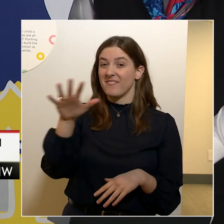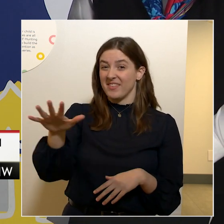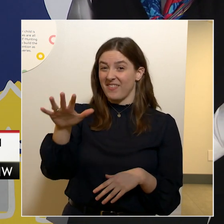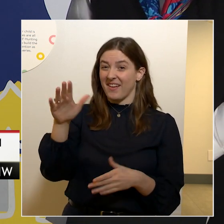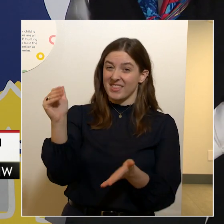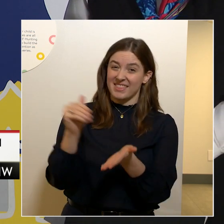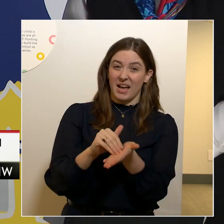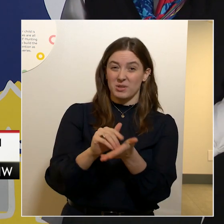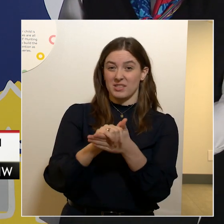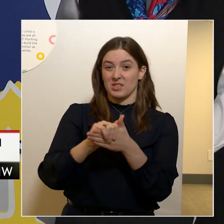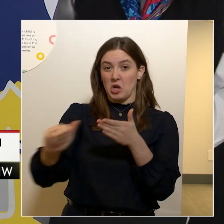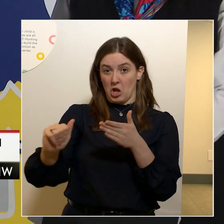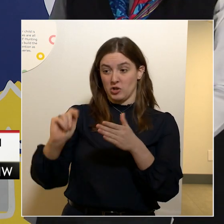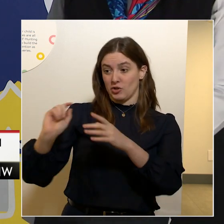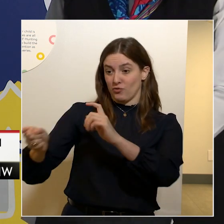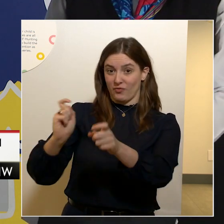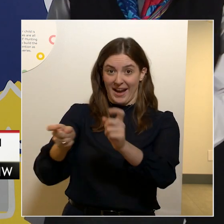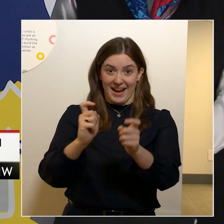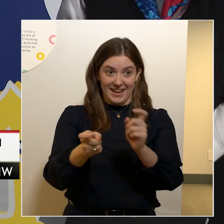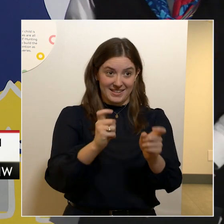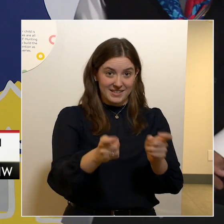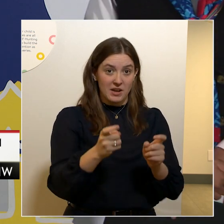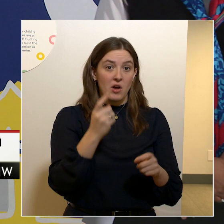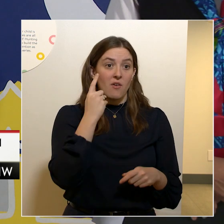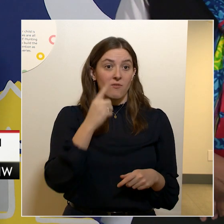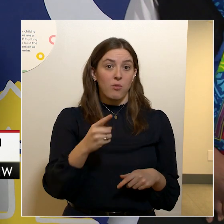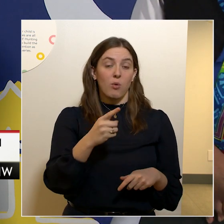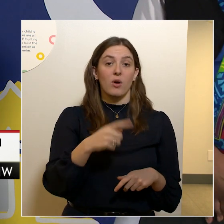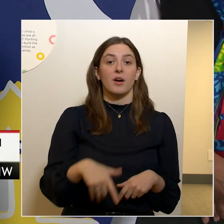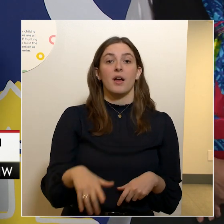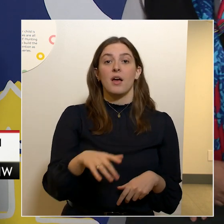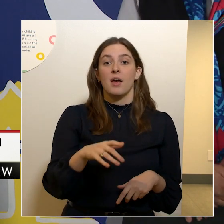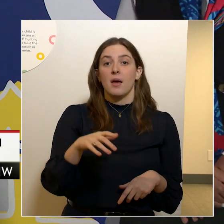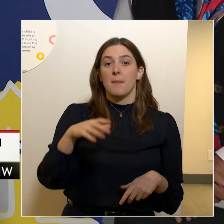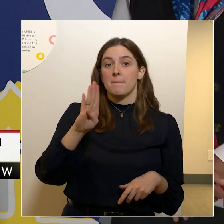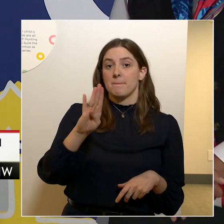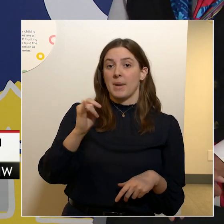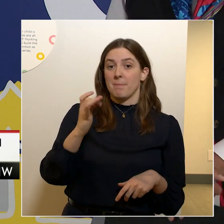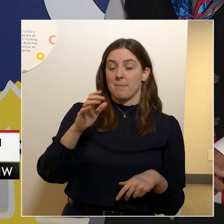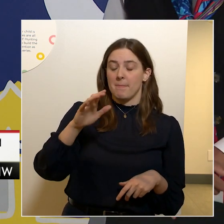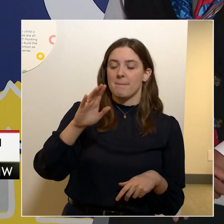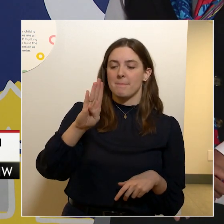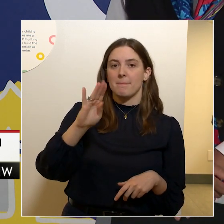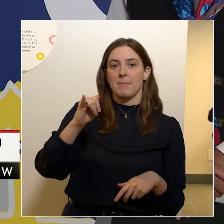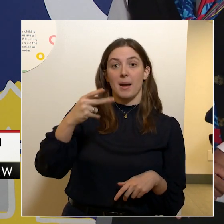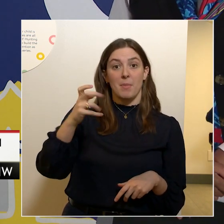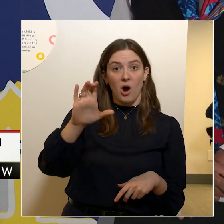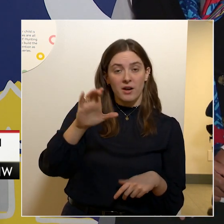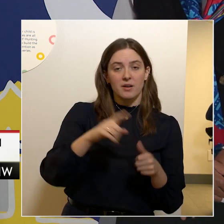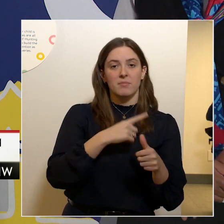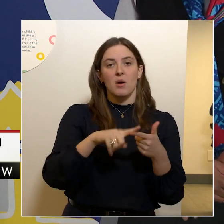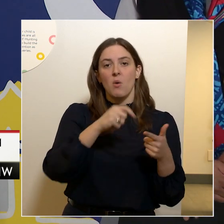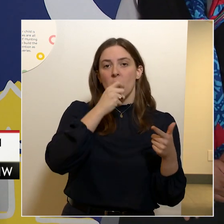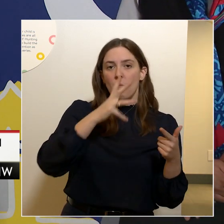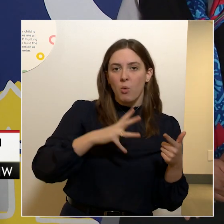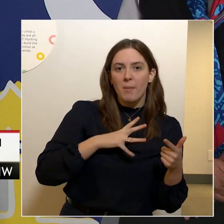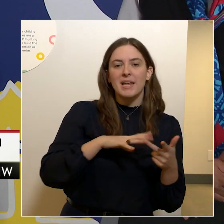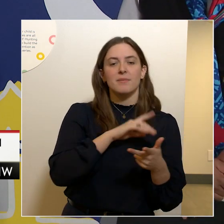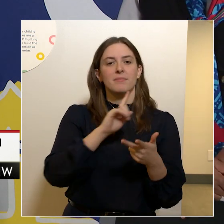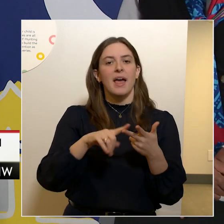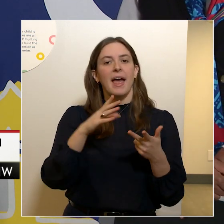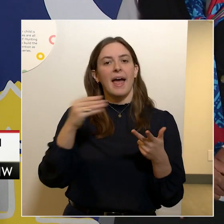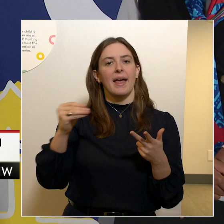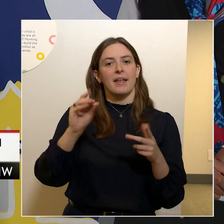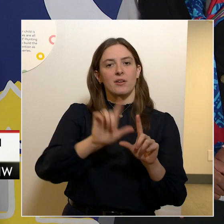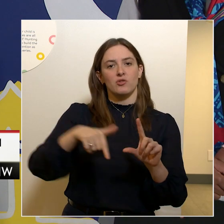$355,000 grants to Femme Fatale, a woman and LGBTQ-owned shop-in-shop featuring products from local female entrepreneurs